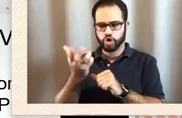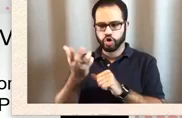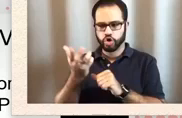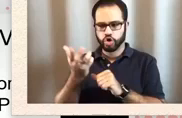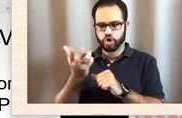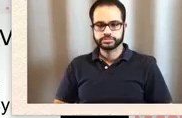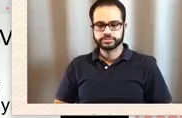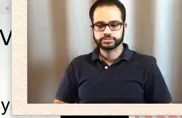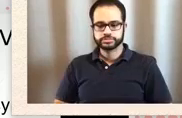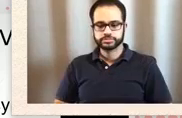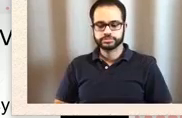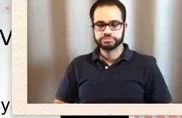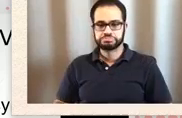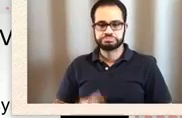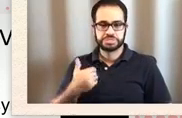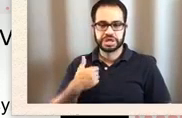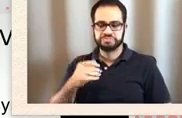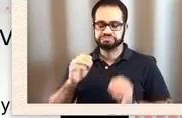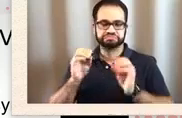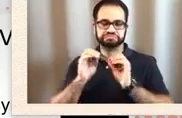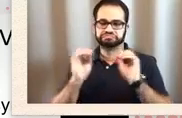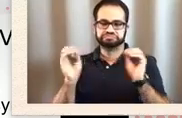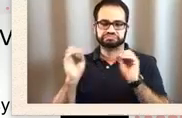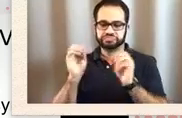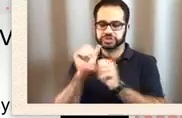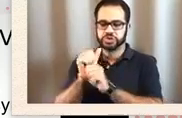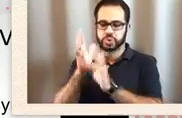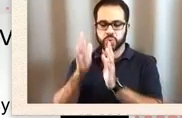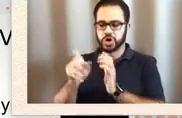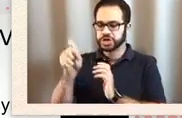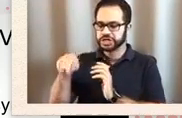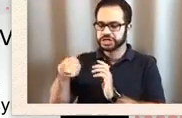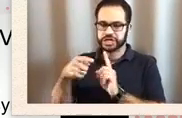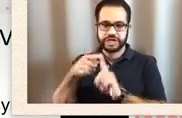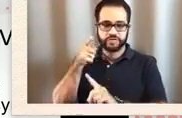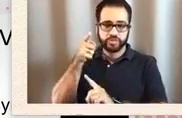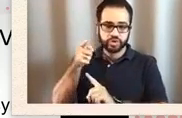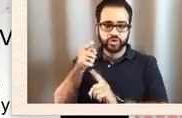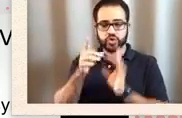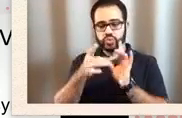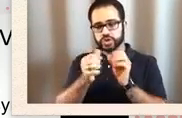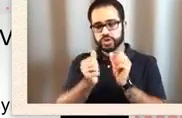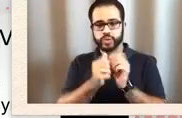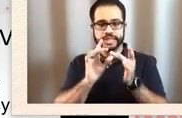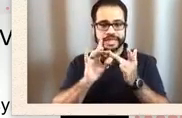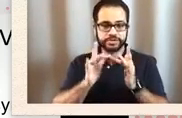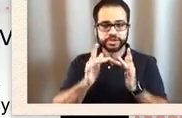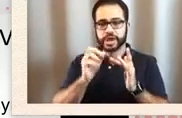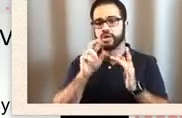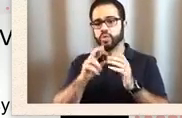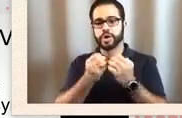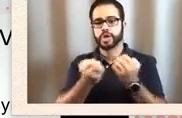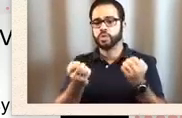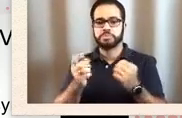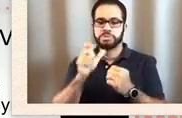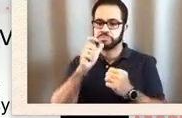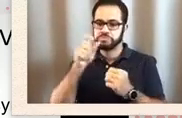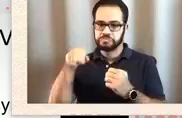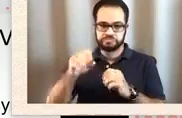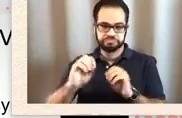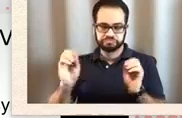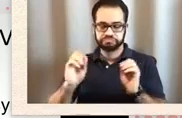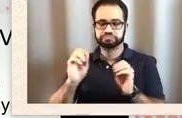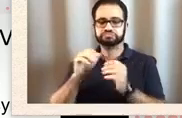There is nothing that the worker should need from you in terms of internet access or equipment. The providers will have their